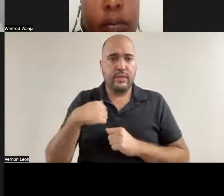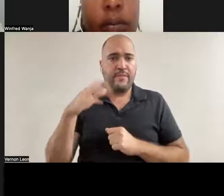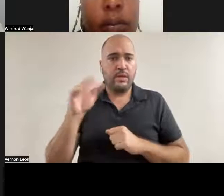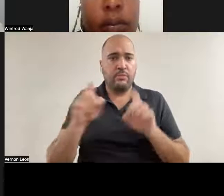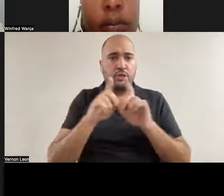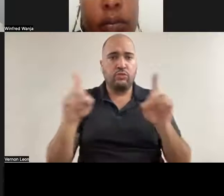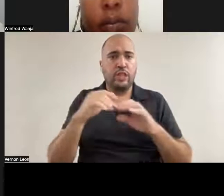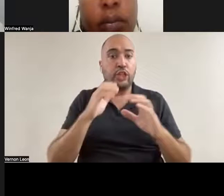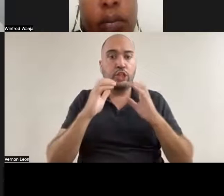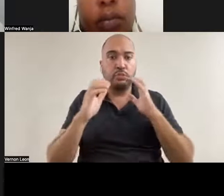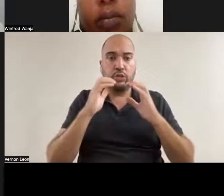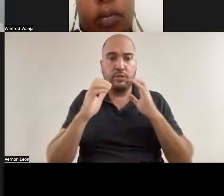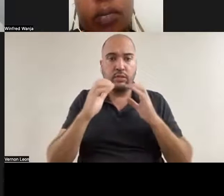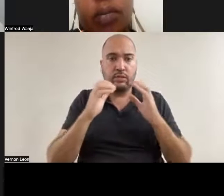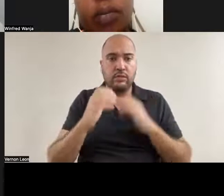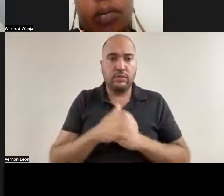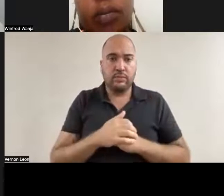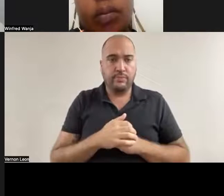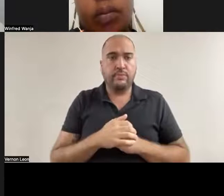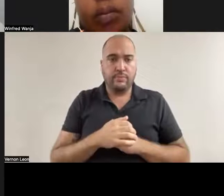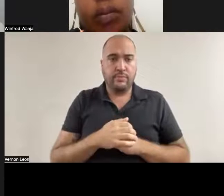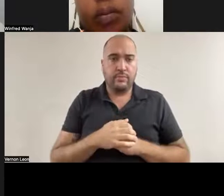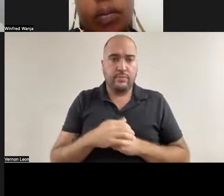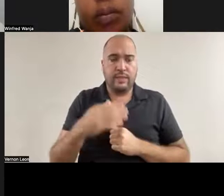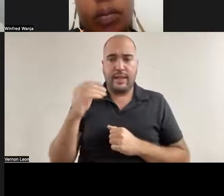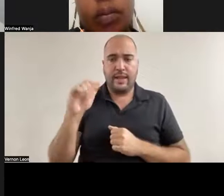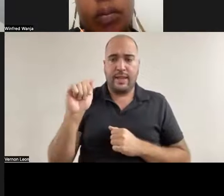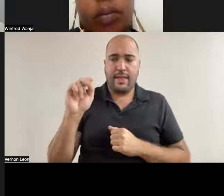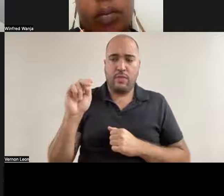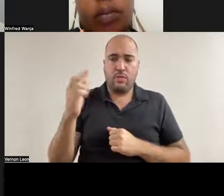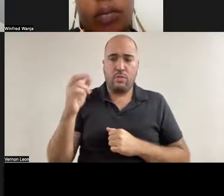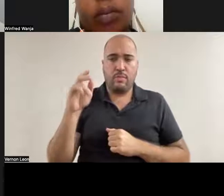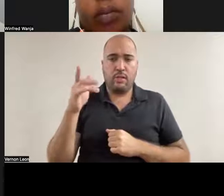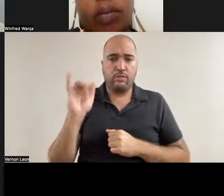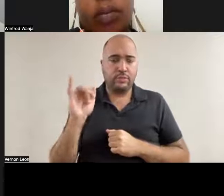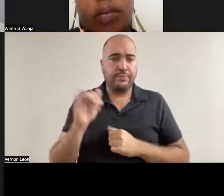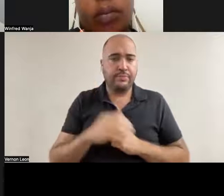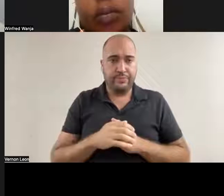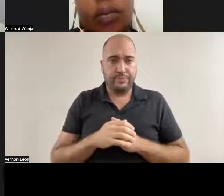in communication and anthropology. And